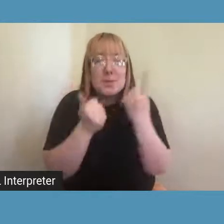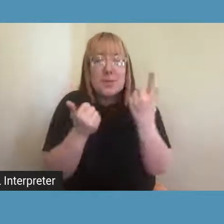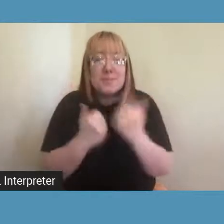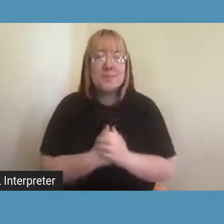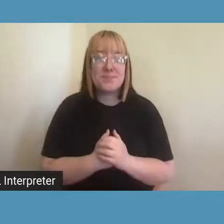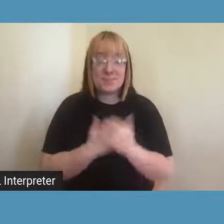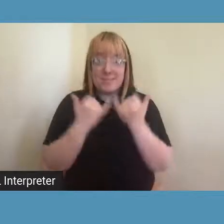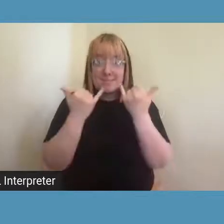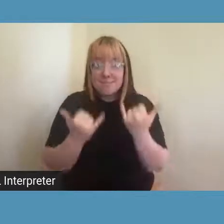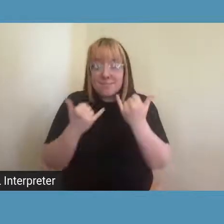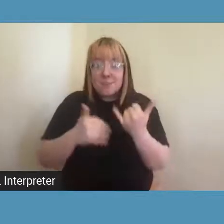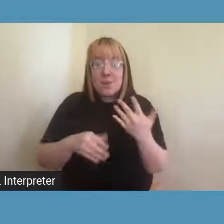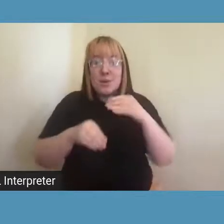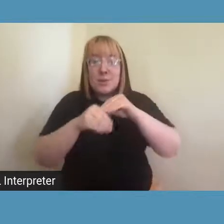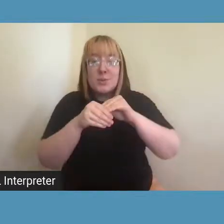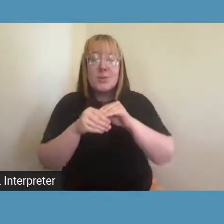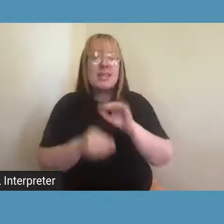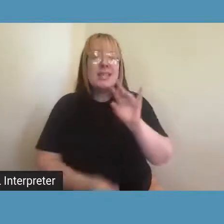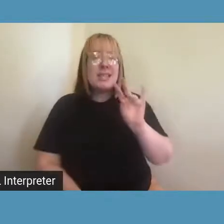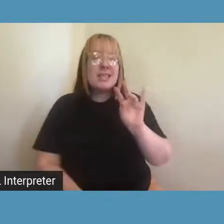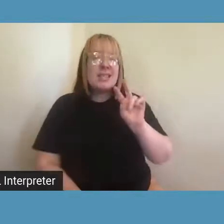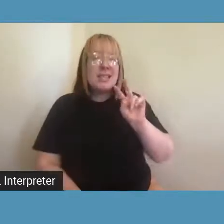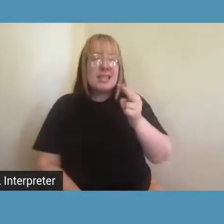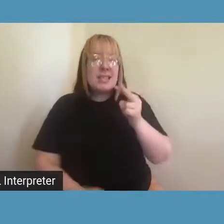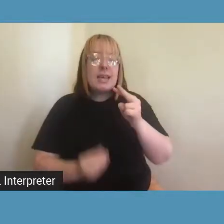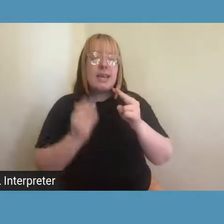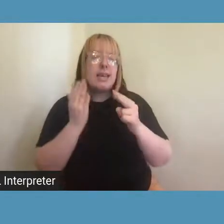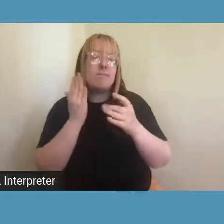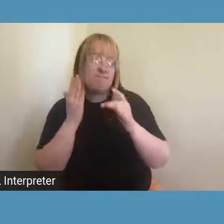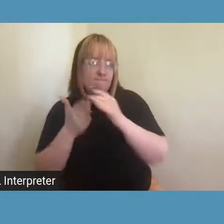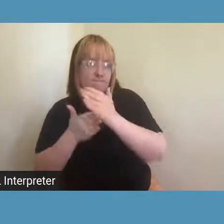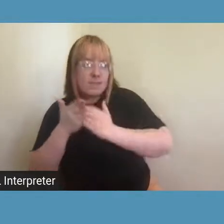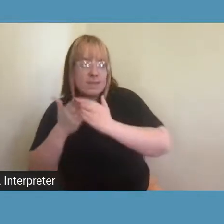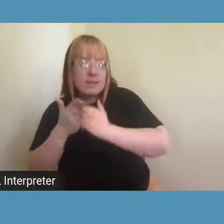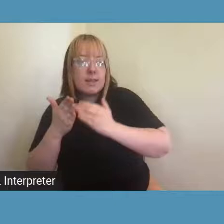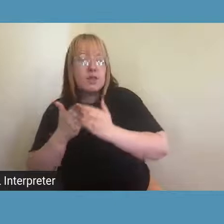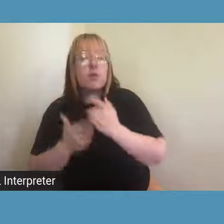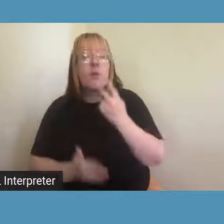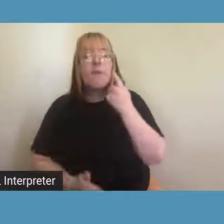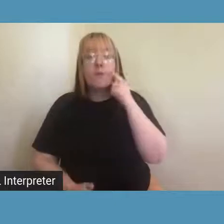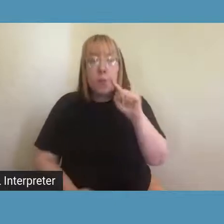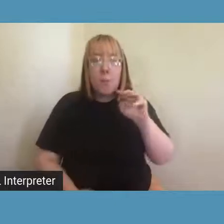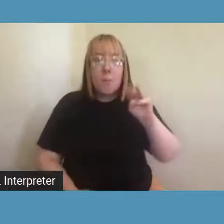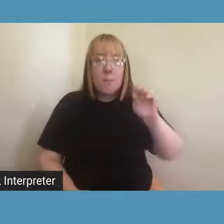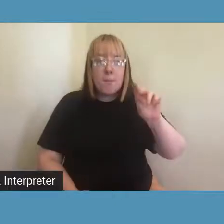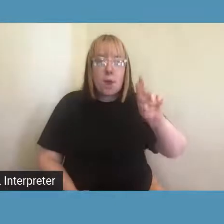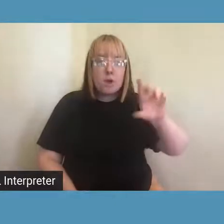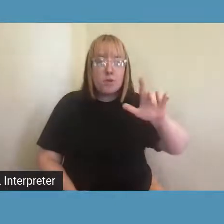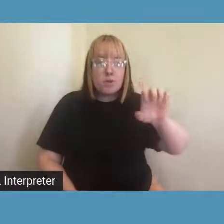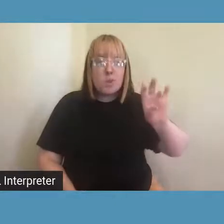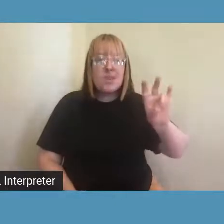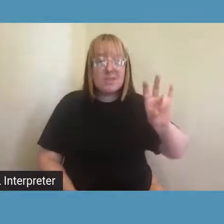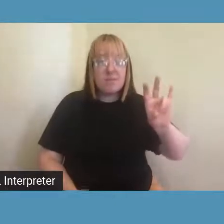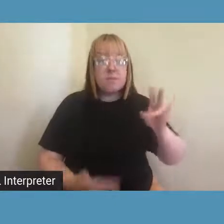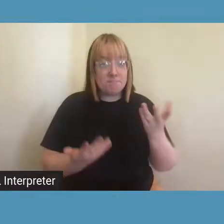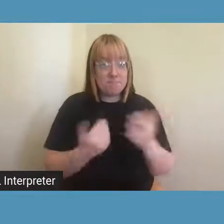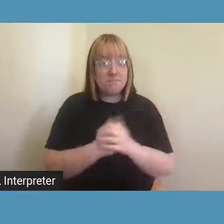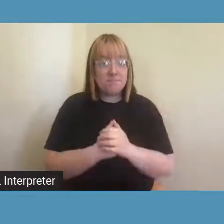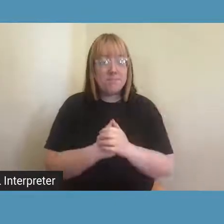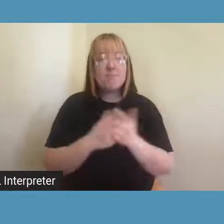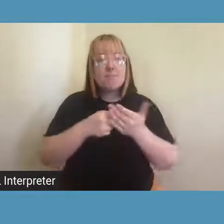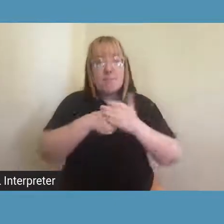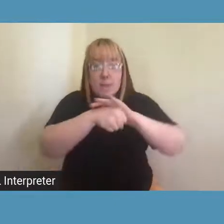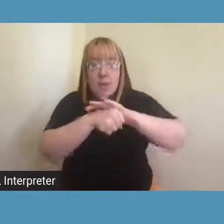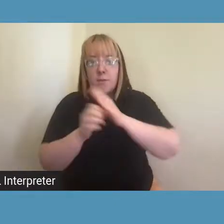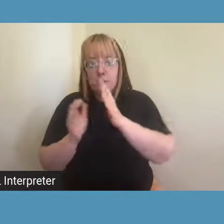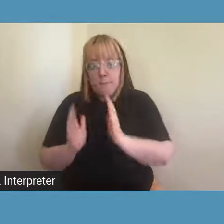the second technical session for Module 7, Video Planning and Distribution, which will cover planning